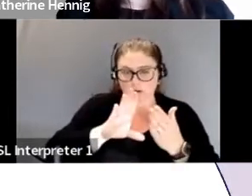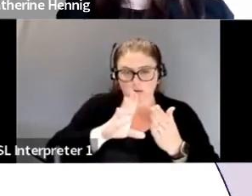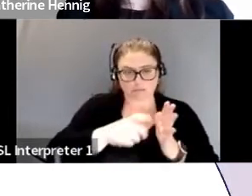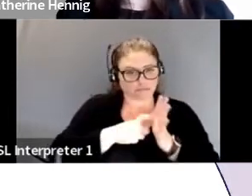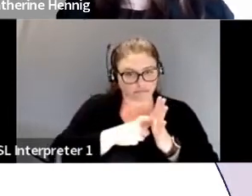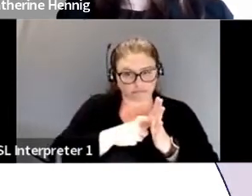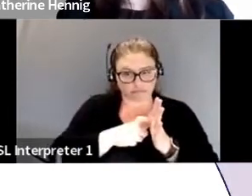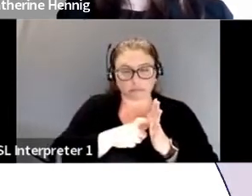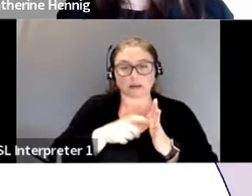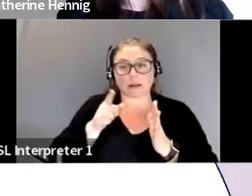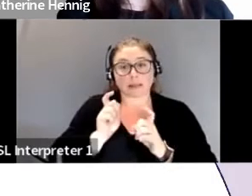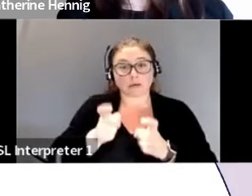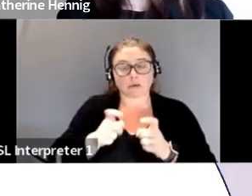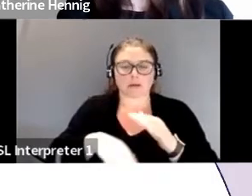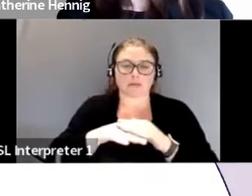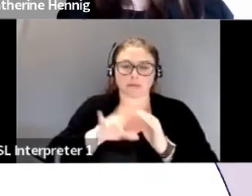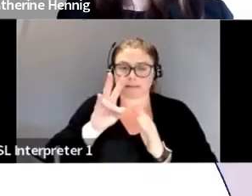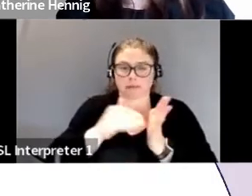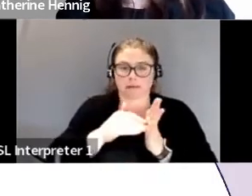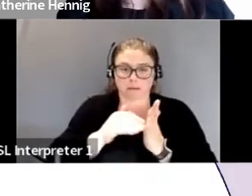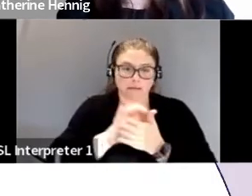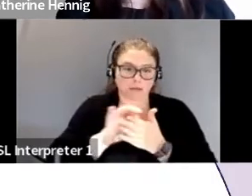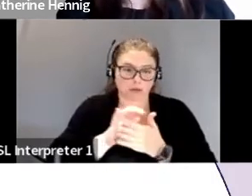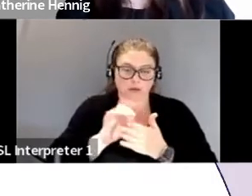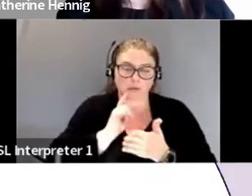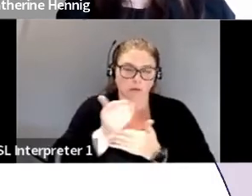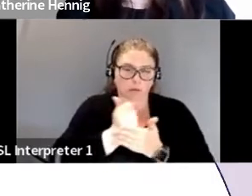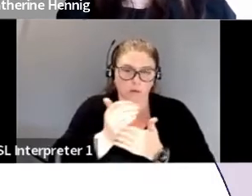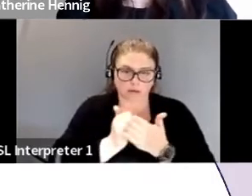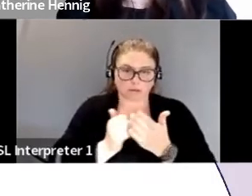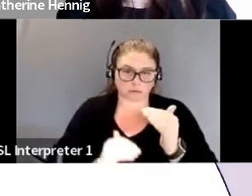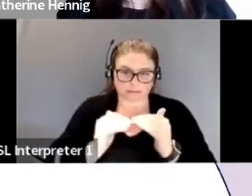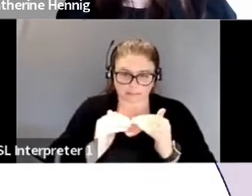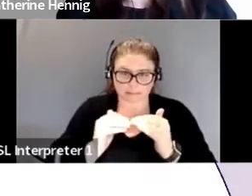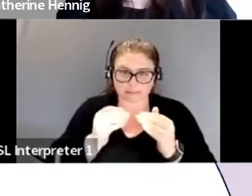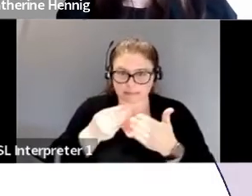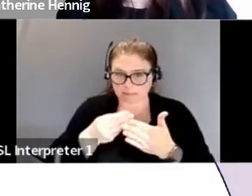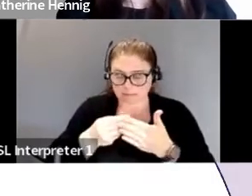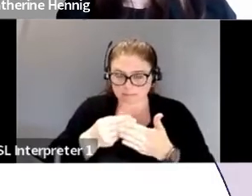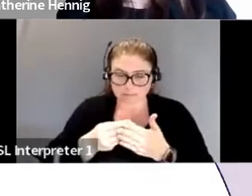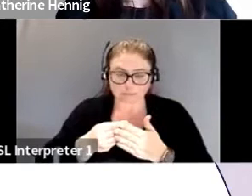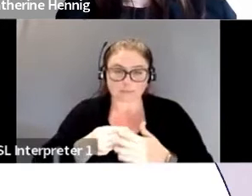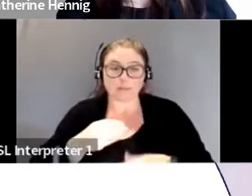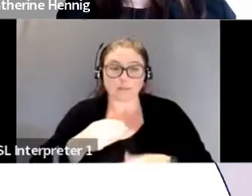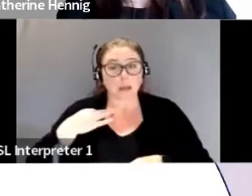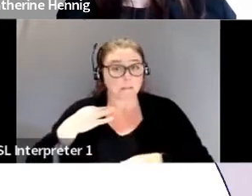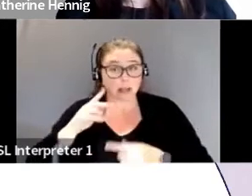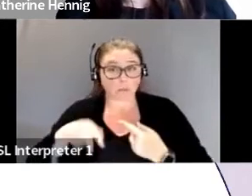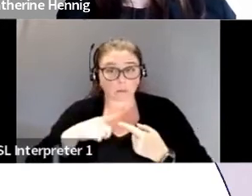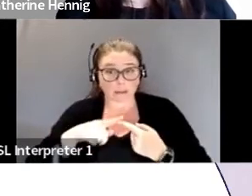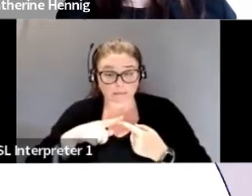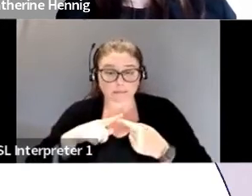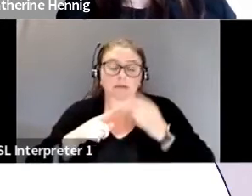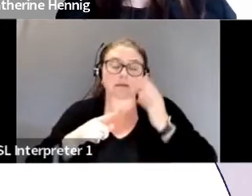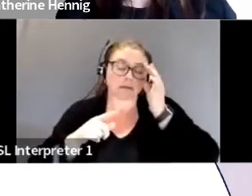up to $7,000 in wage subsidy. As for applications and when you should get them in, Career Ready